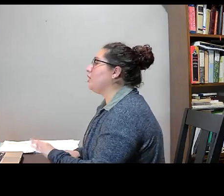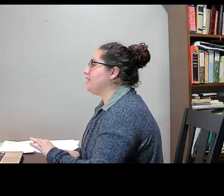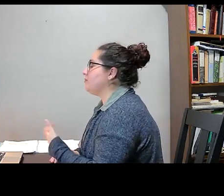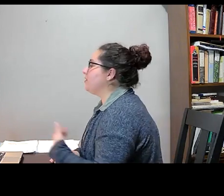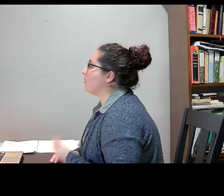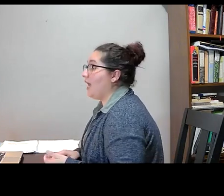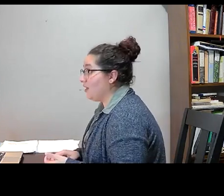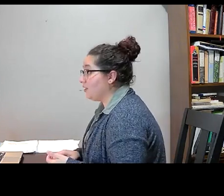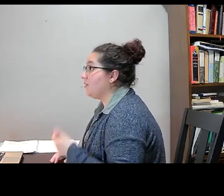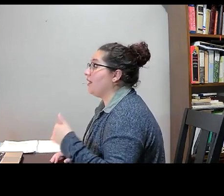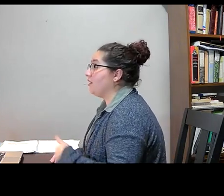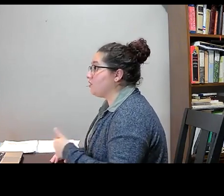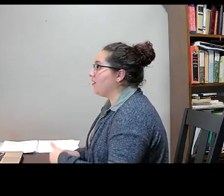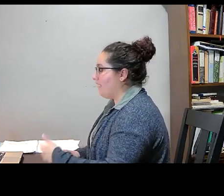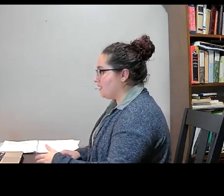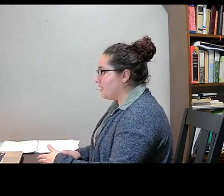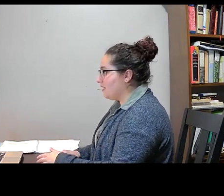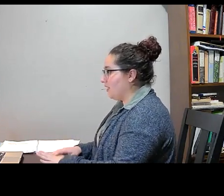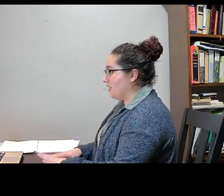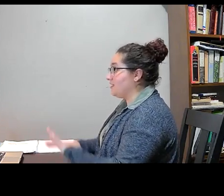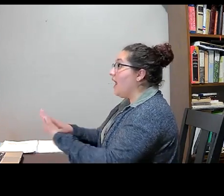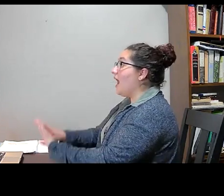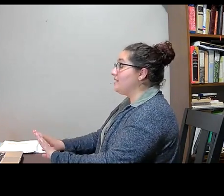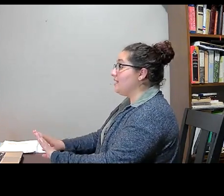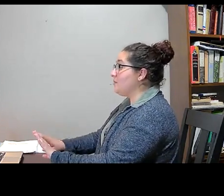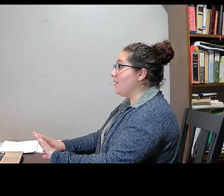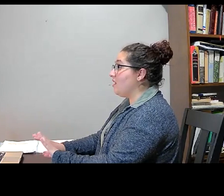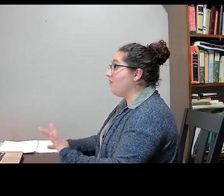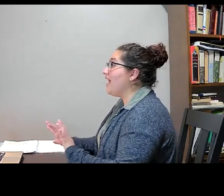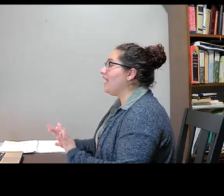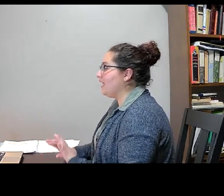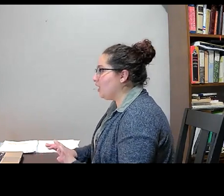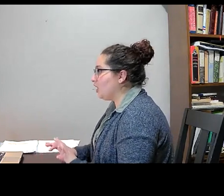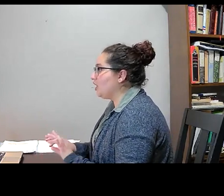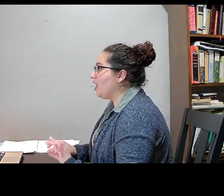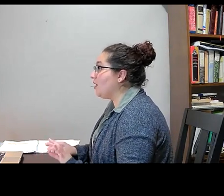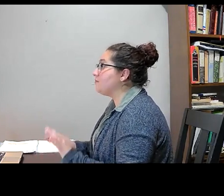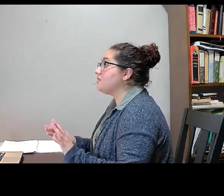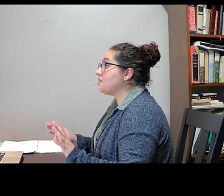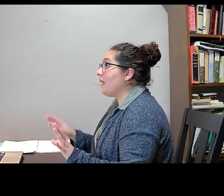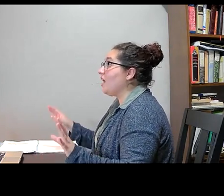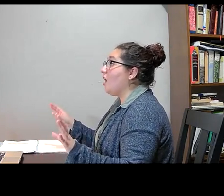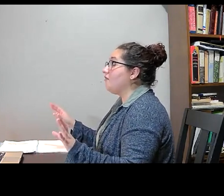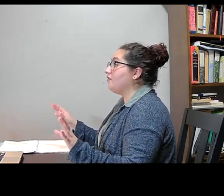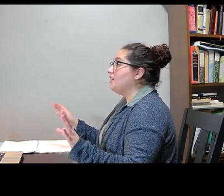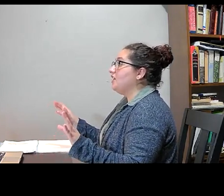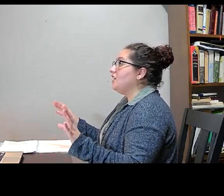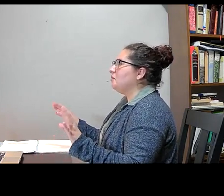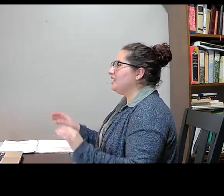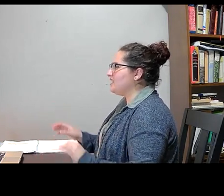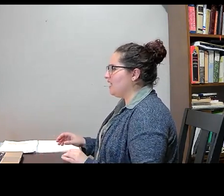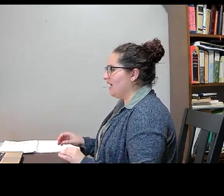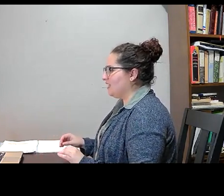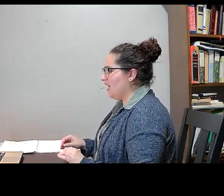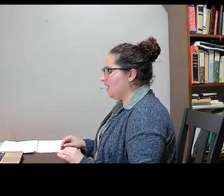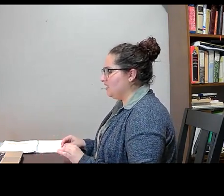is freaking crazy because when I heard that parents aren't vaccinating their kids, I said to myself, here comes the payoff. But it's